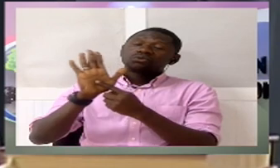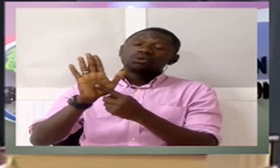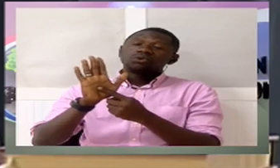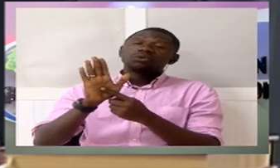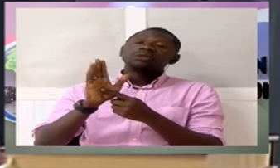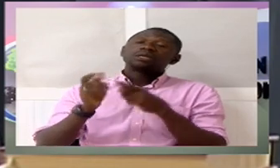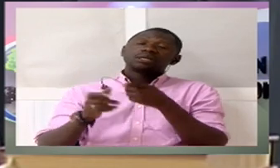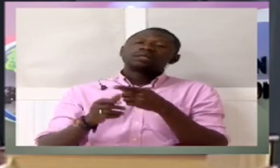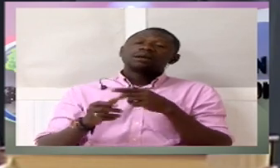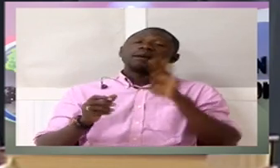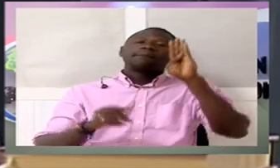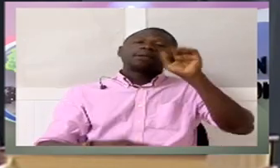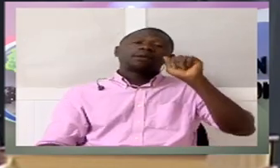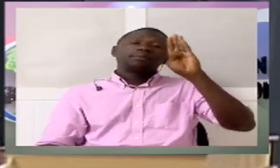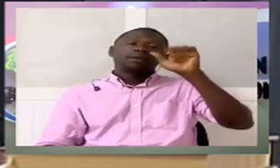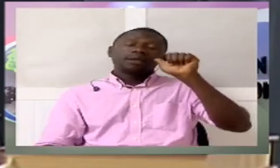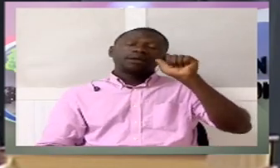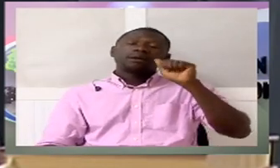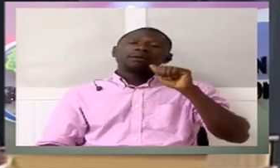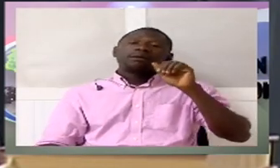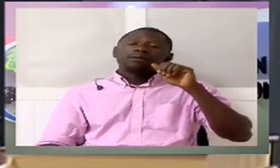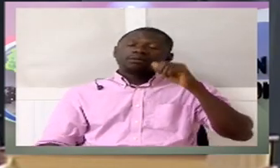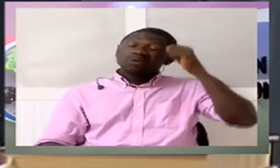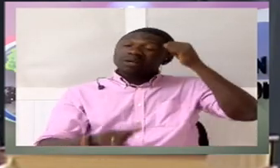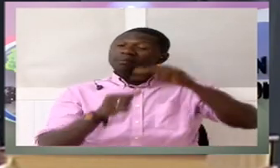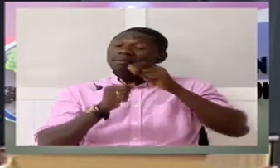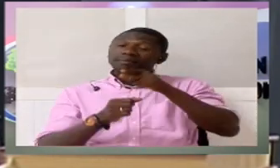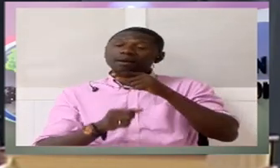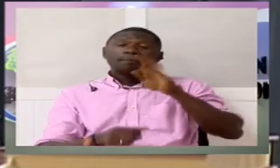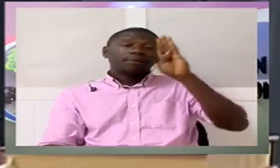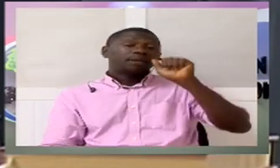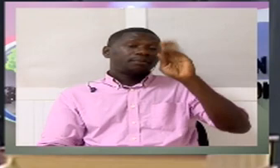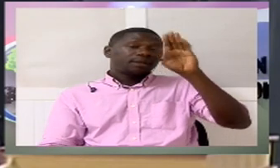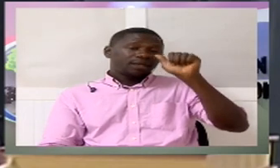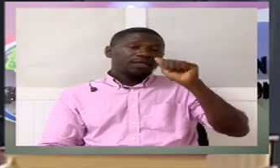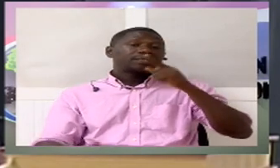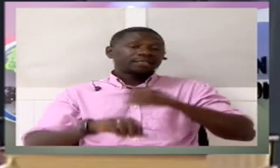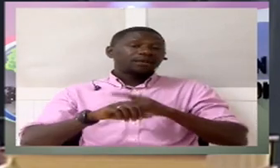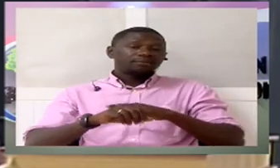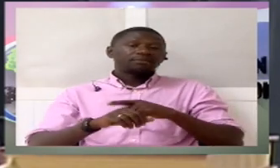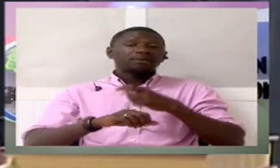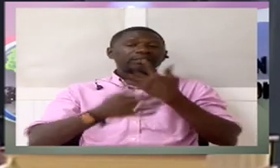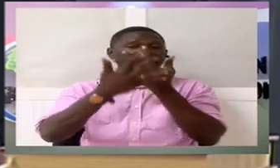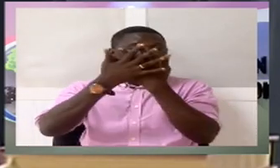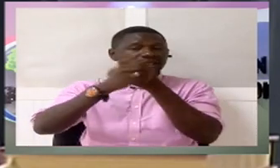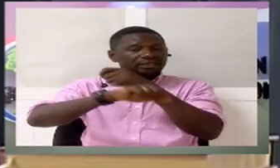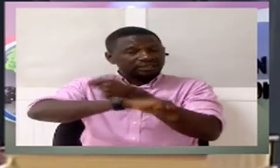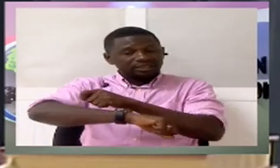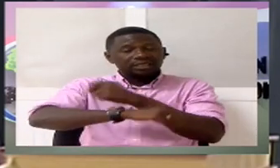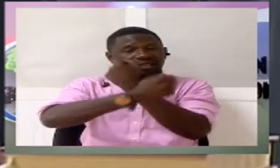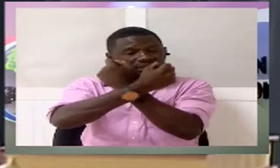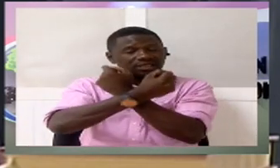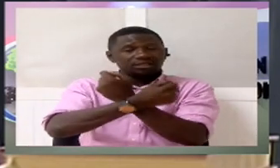la tambantale. To show him or to remind him that Baba's time has expired. Bari ate Yaya Jame